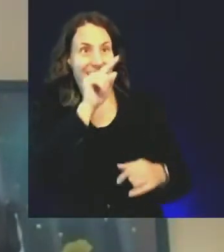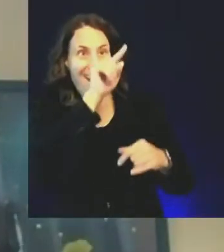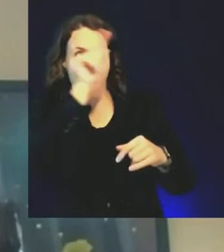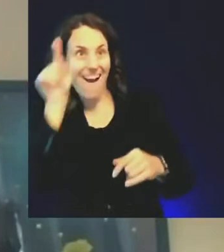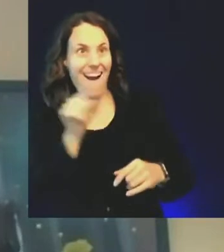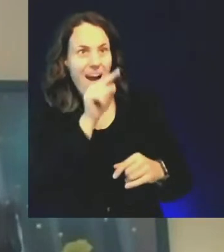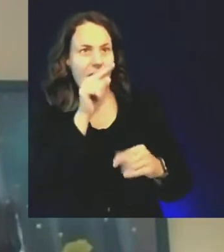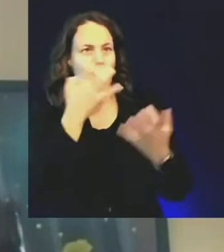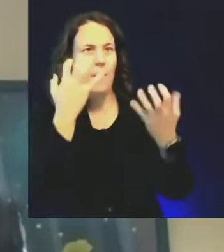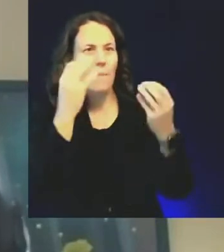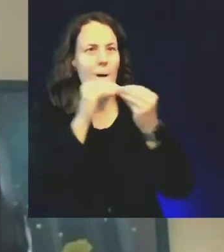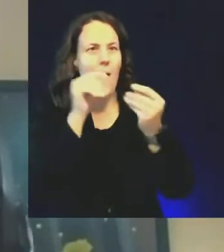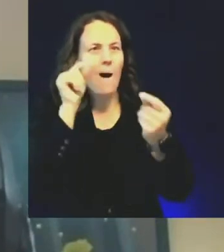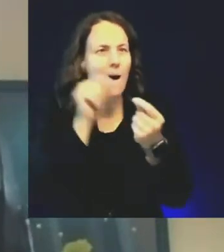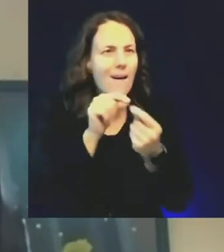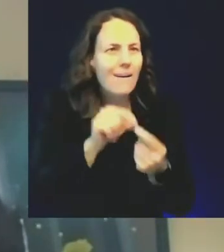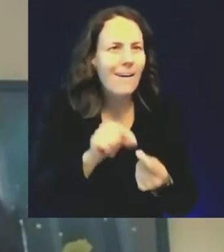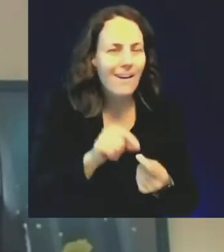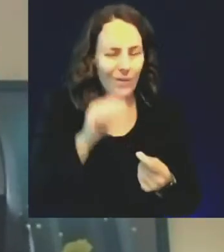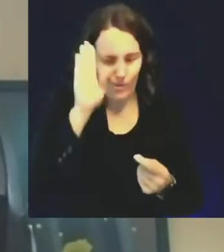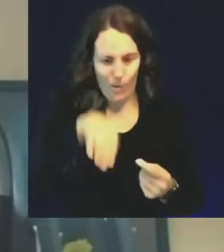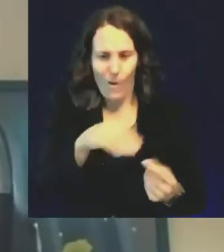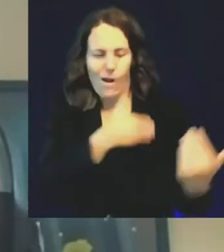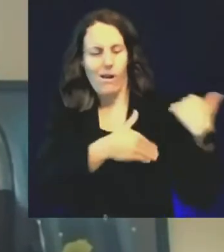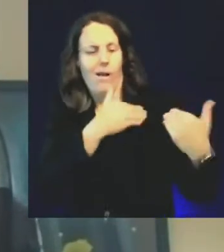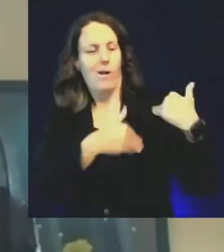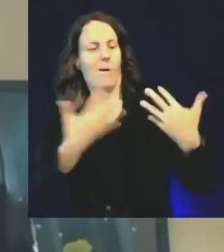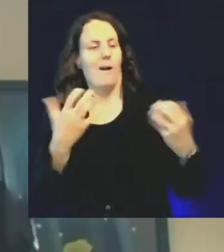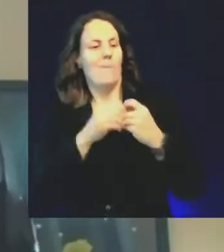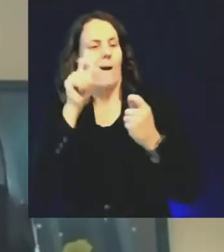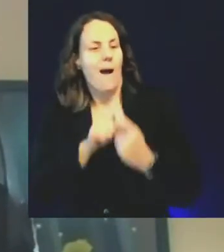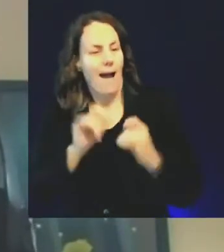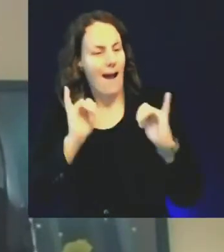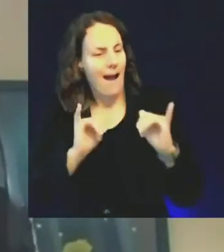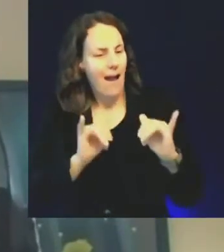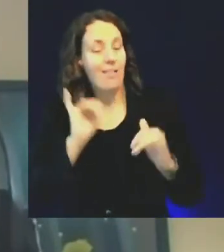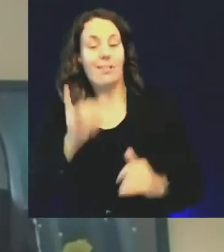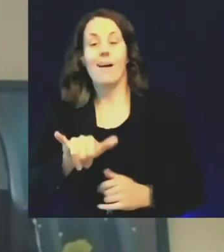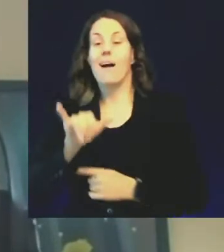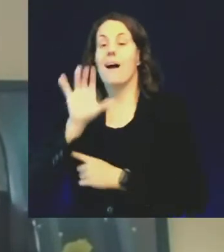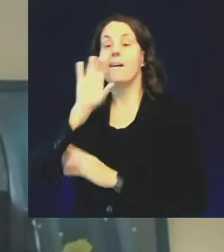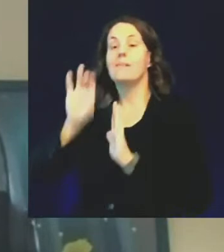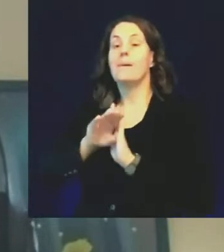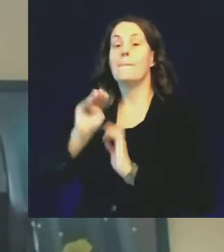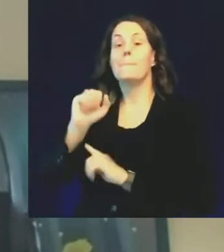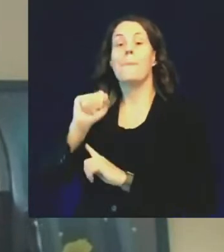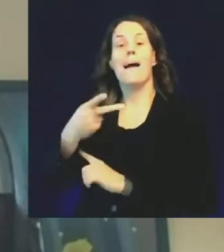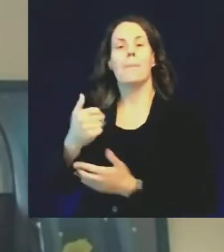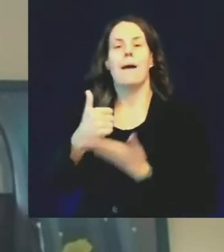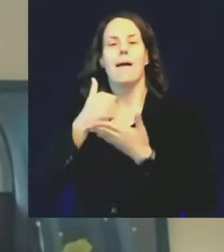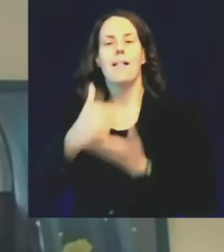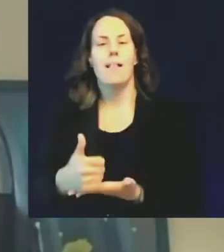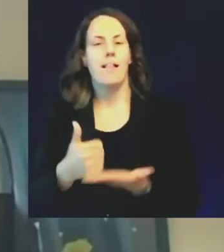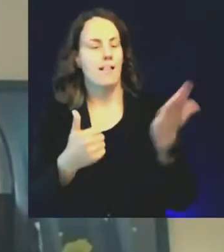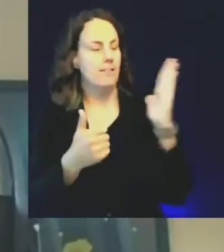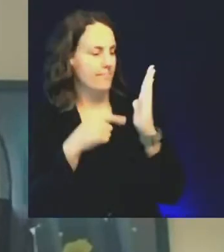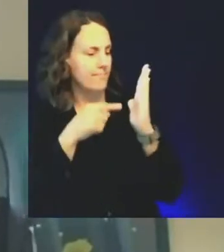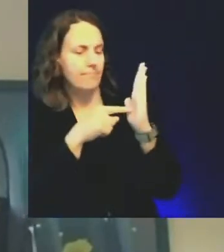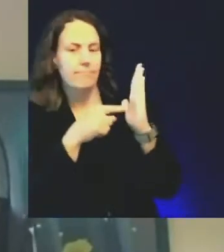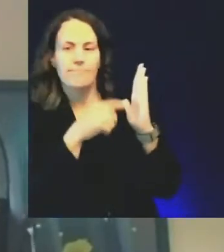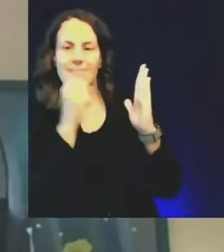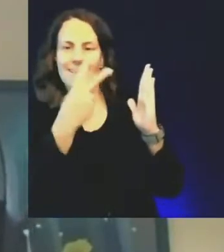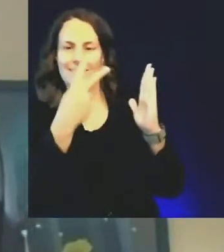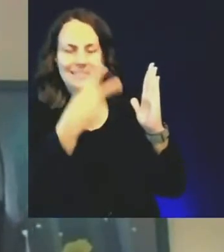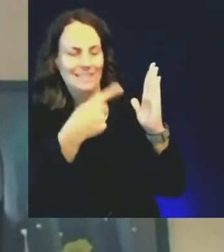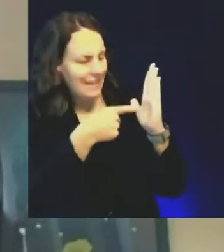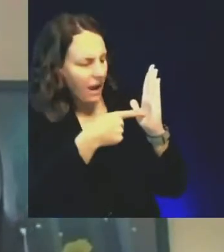lot more granularity about where in their county there are people who may need more vaccines.